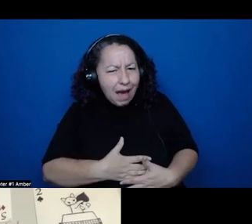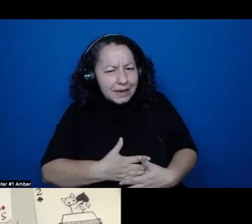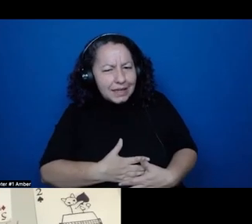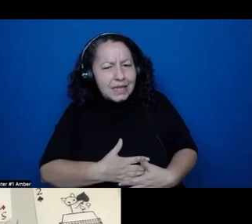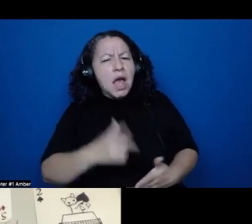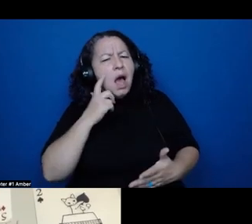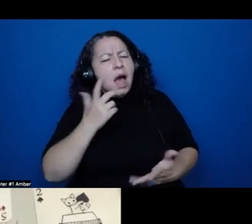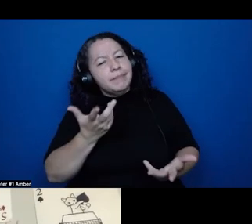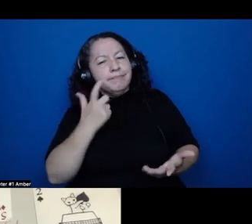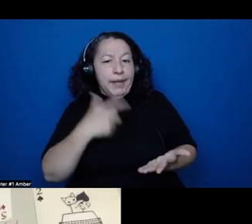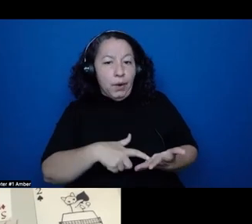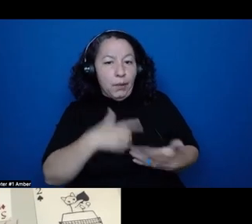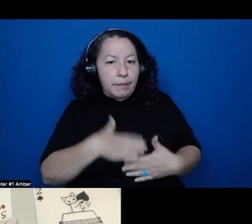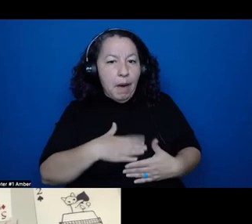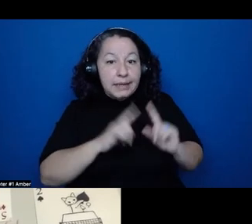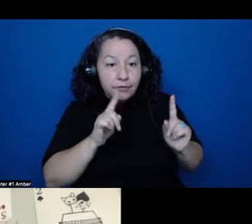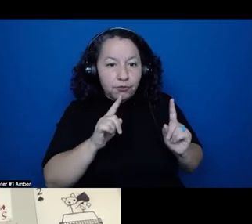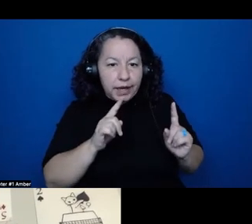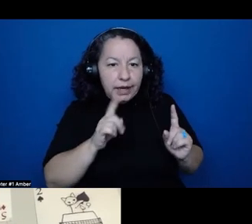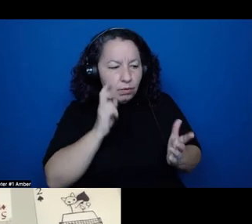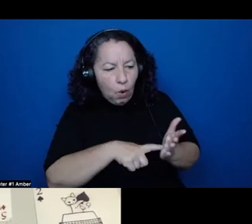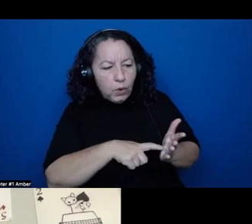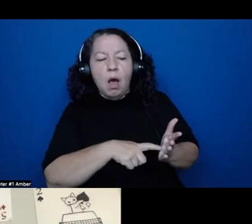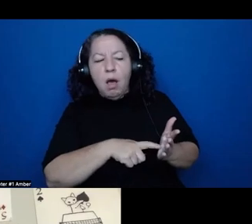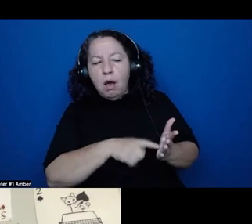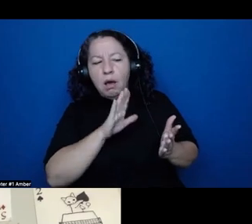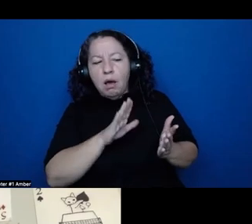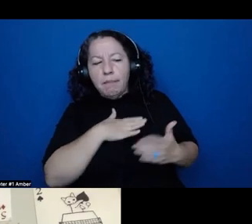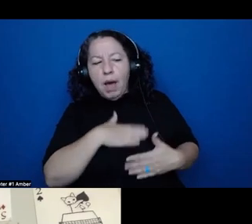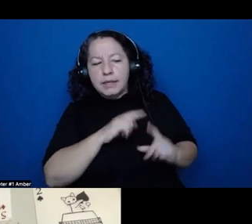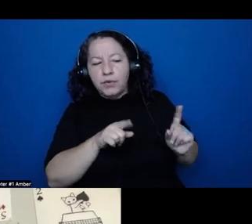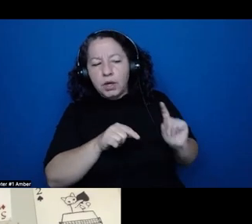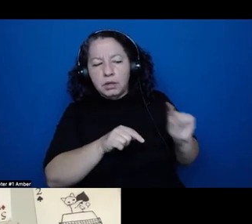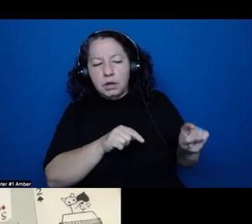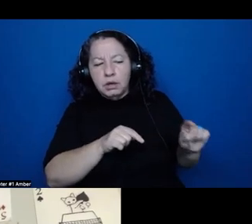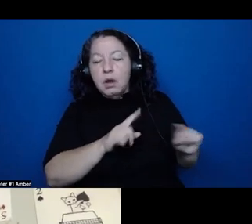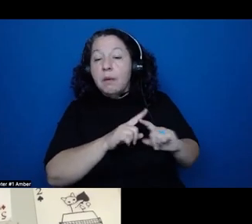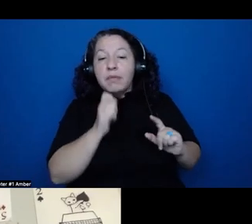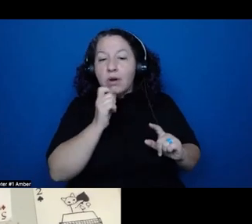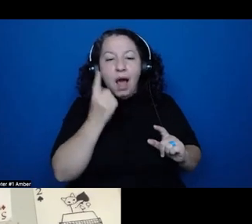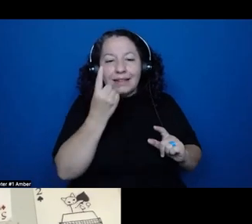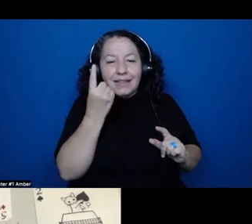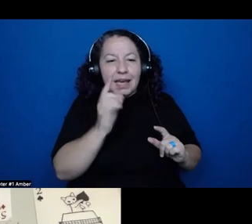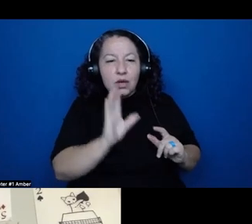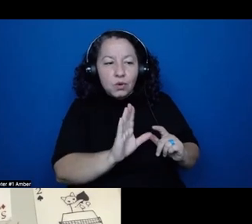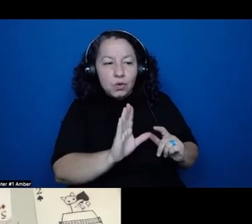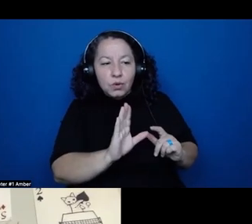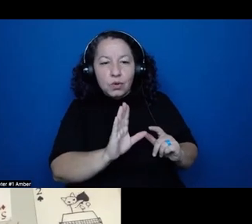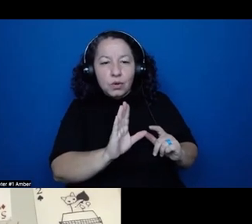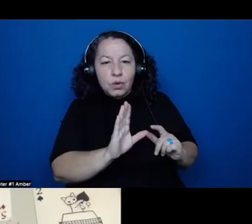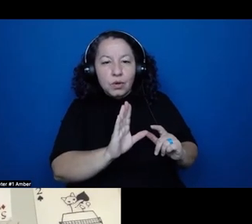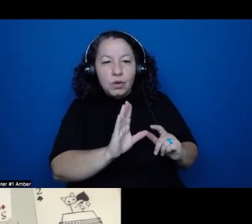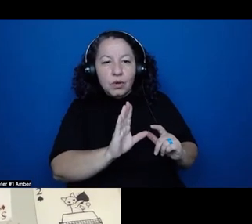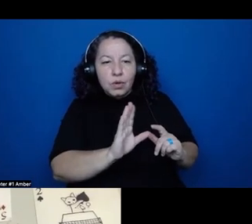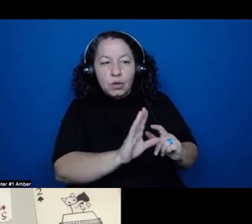and like your body is different, but people are not thinking about your body as in my body is just,